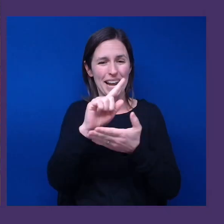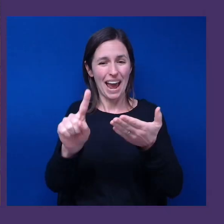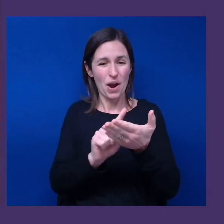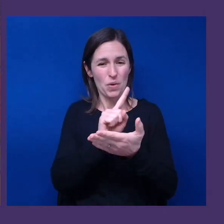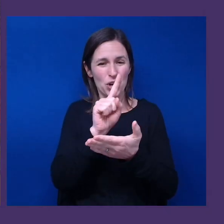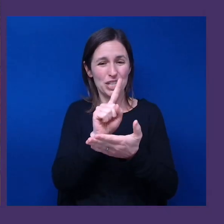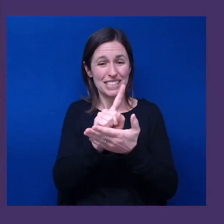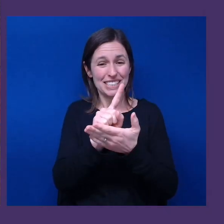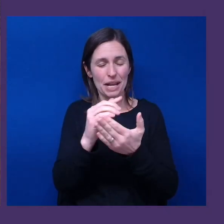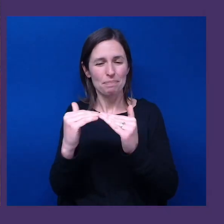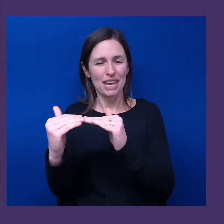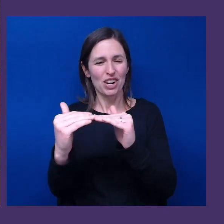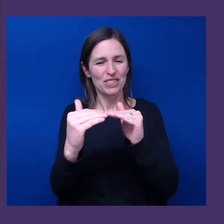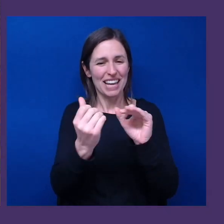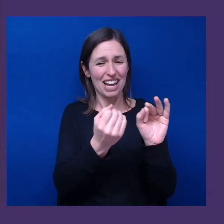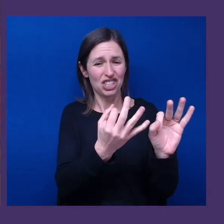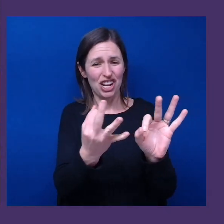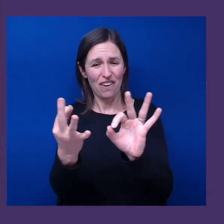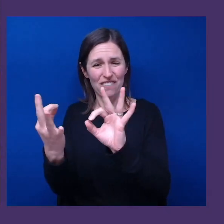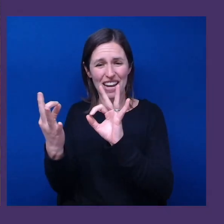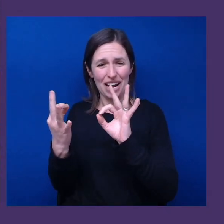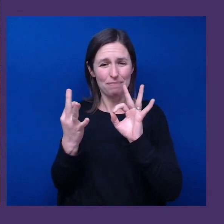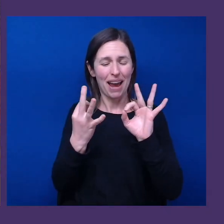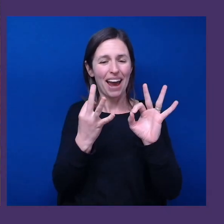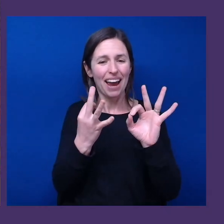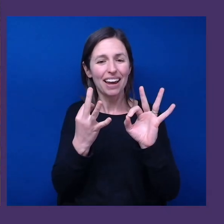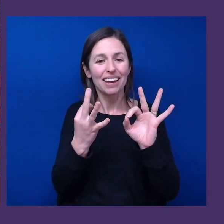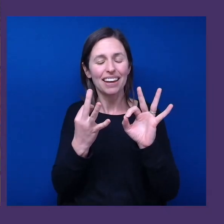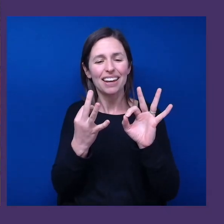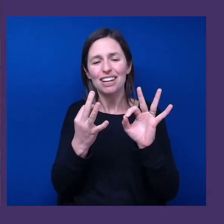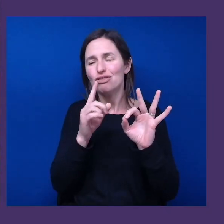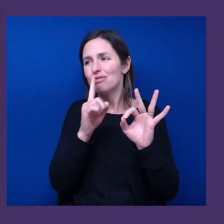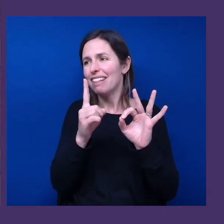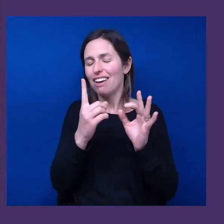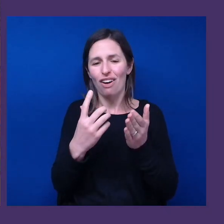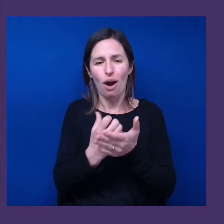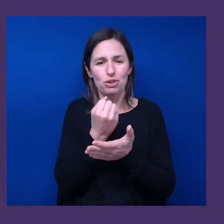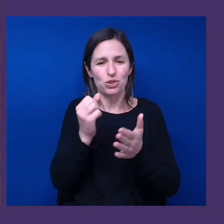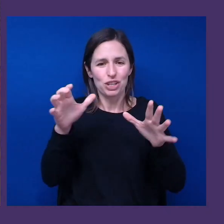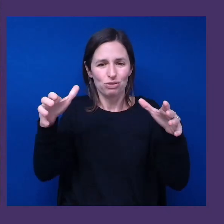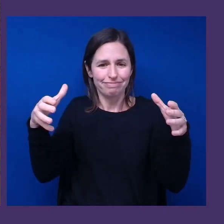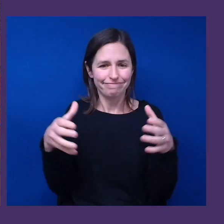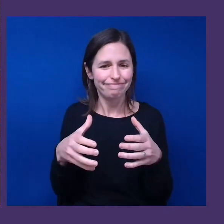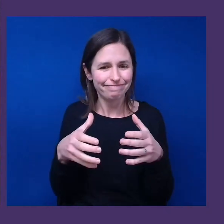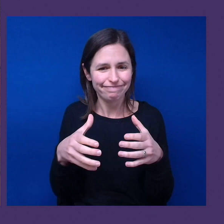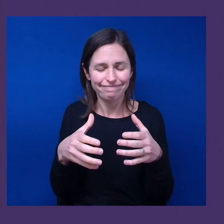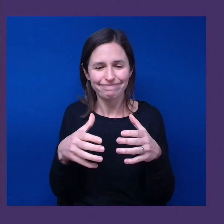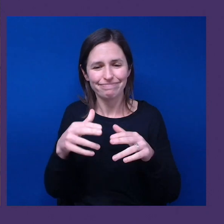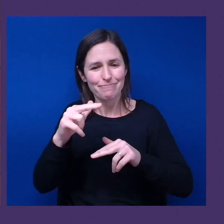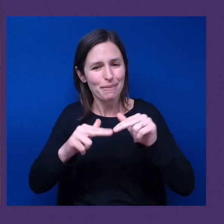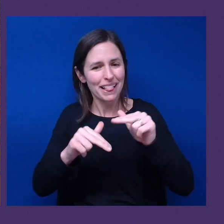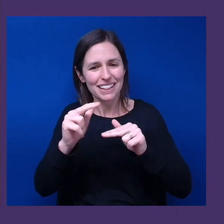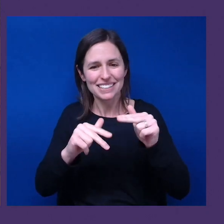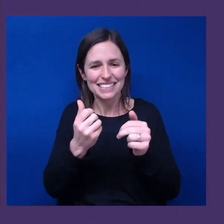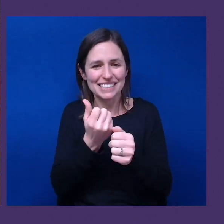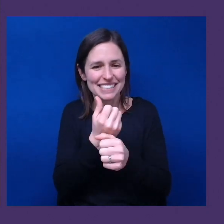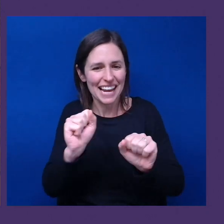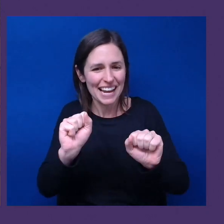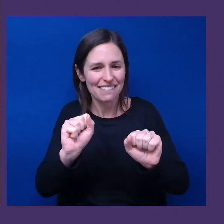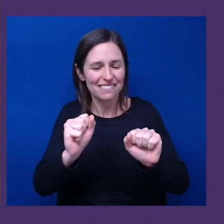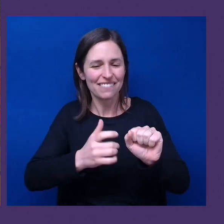another. And it's a chance to come together and build a really trusting, safe space to try different stuff